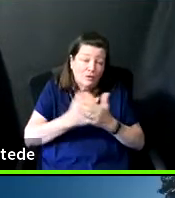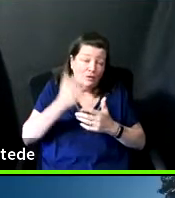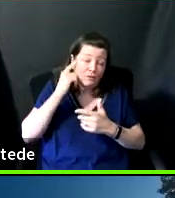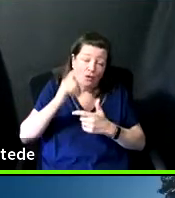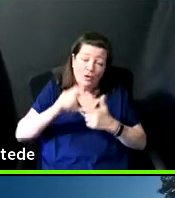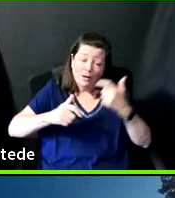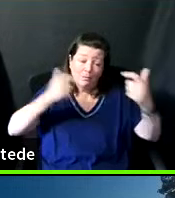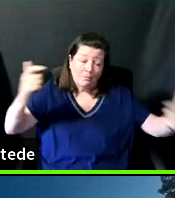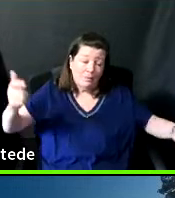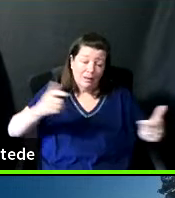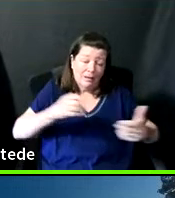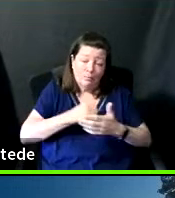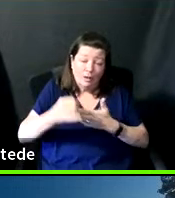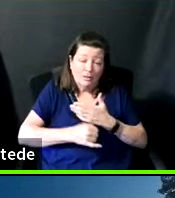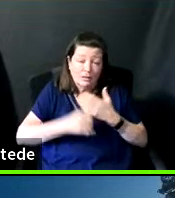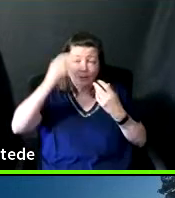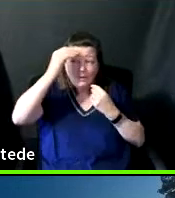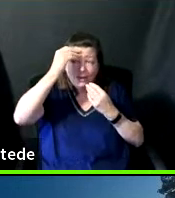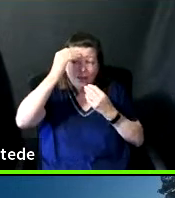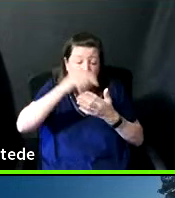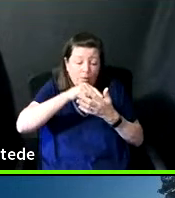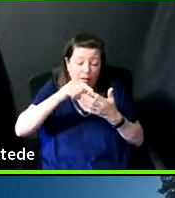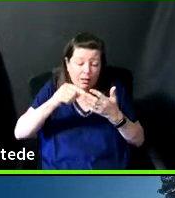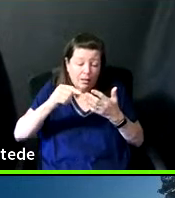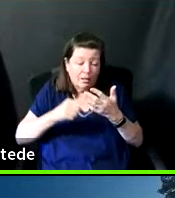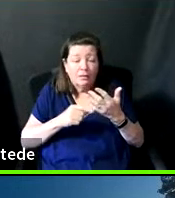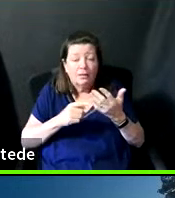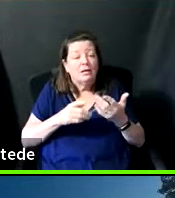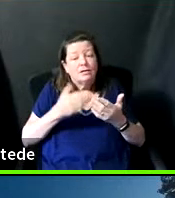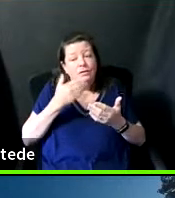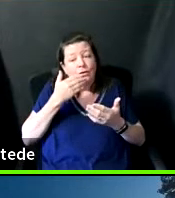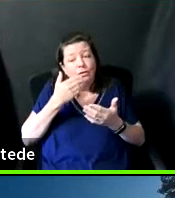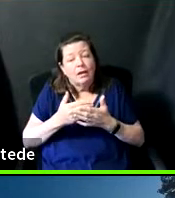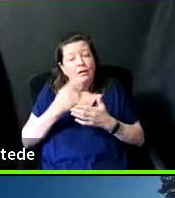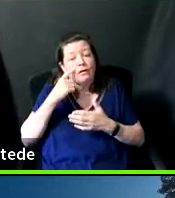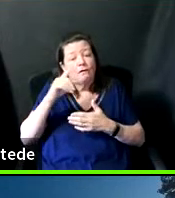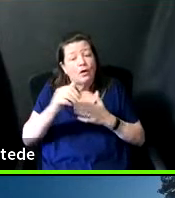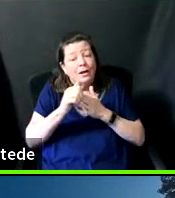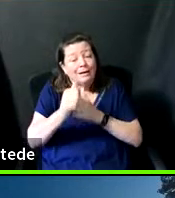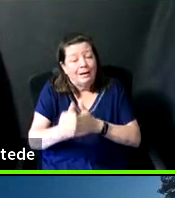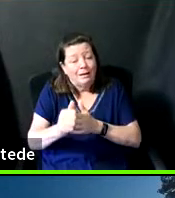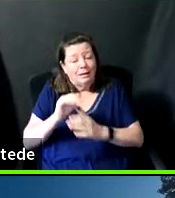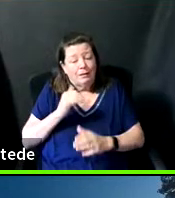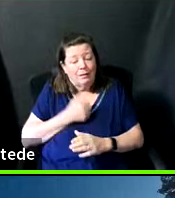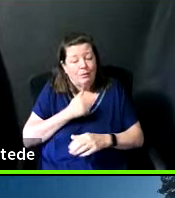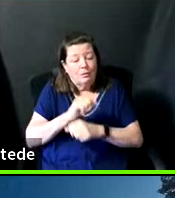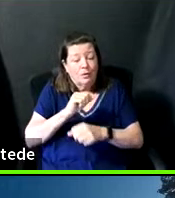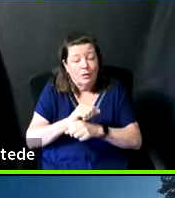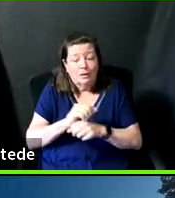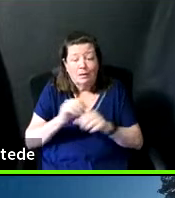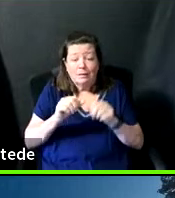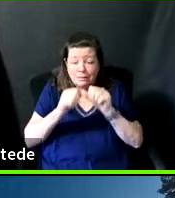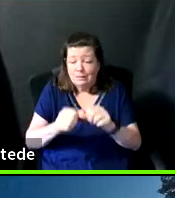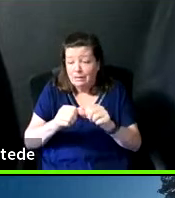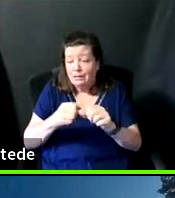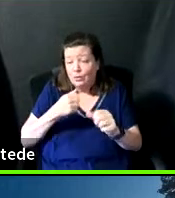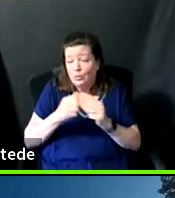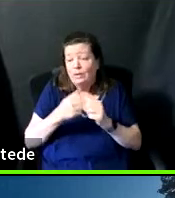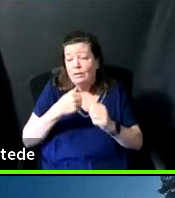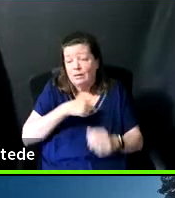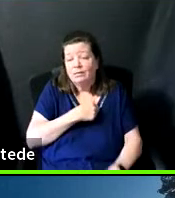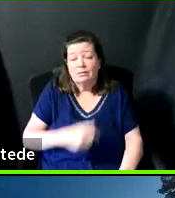about these concepts. And so thanks to all of you for helping to guide this work and sticking with us as we work to